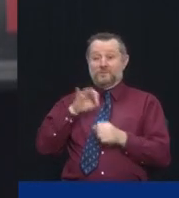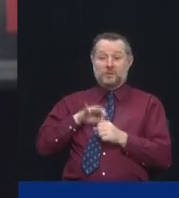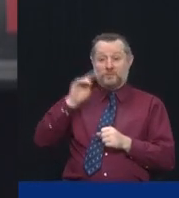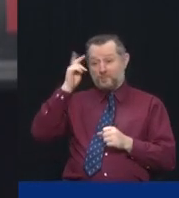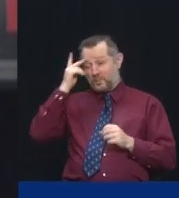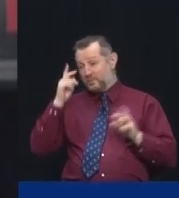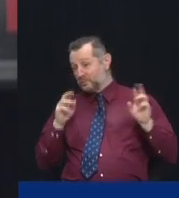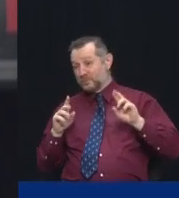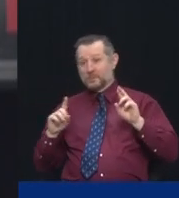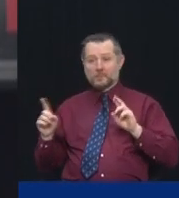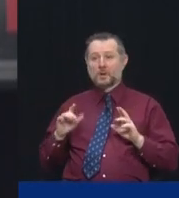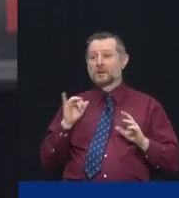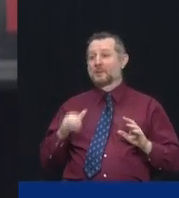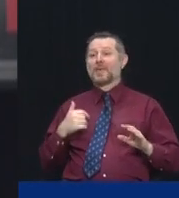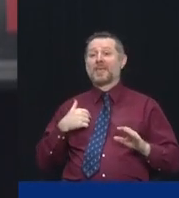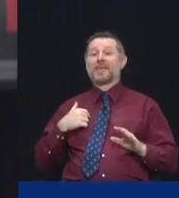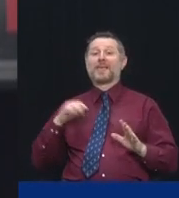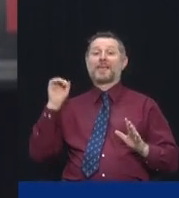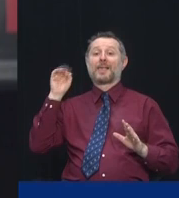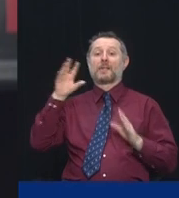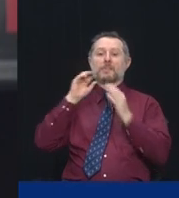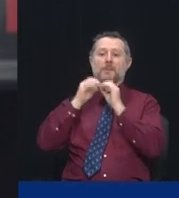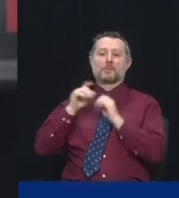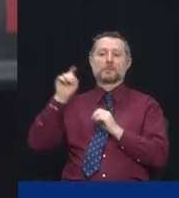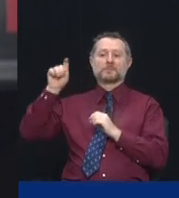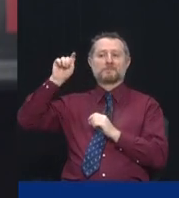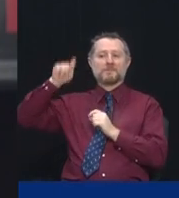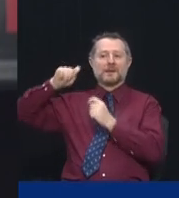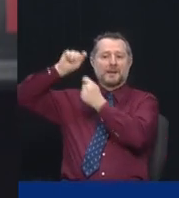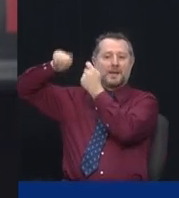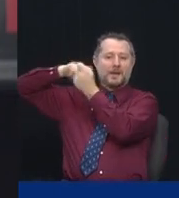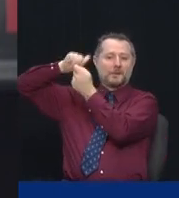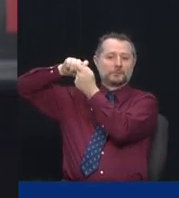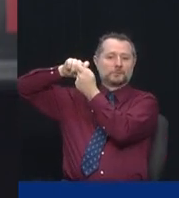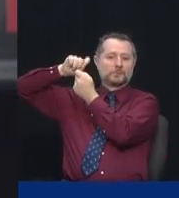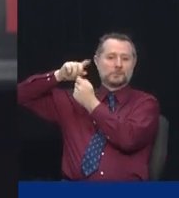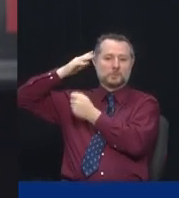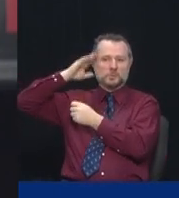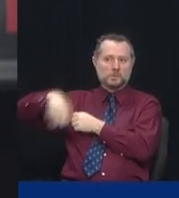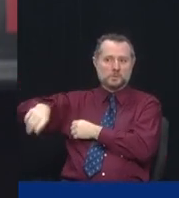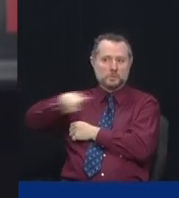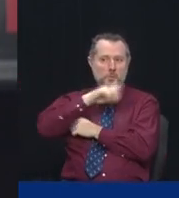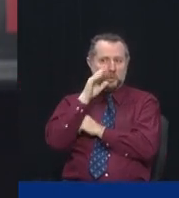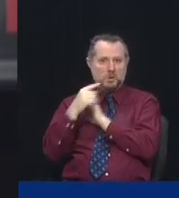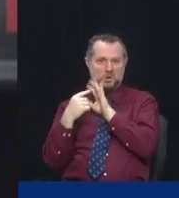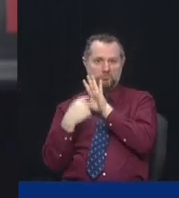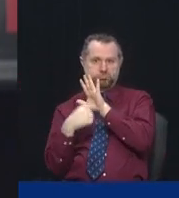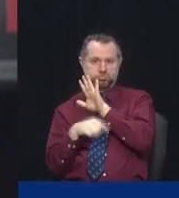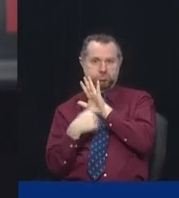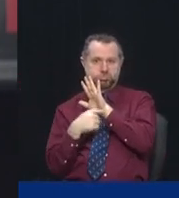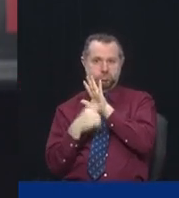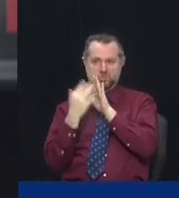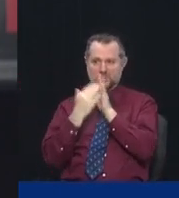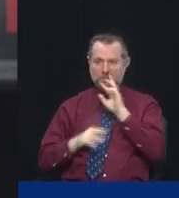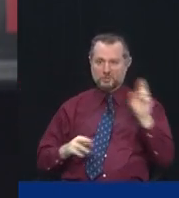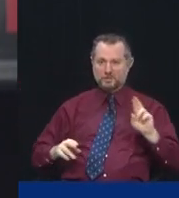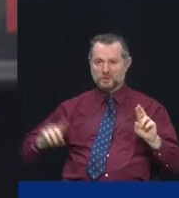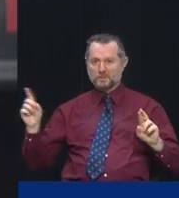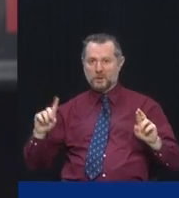had to be accurate, because it was being criticized by both sides. The number